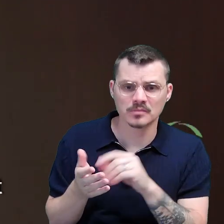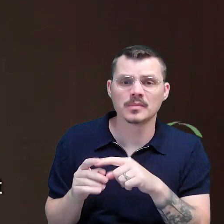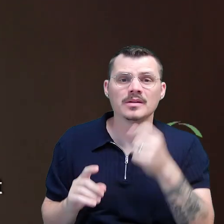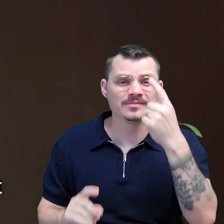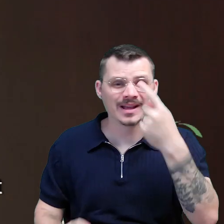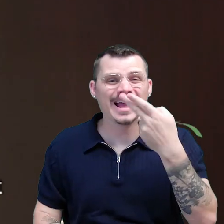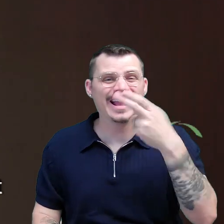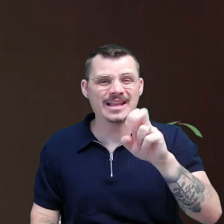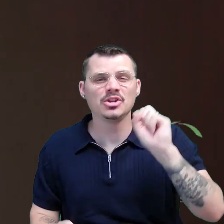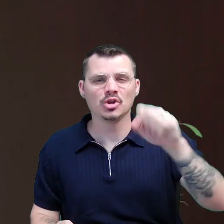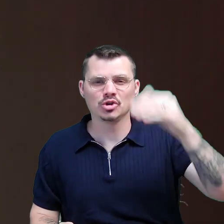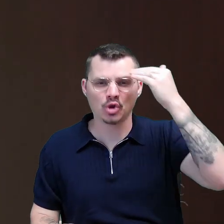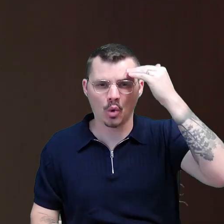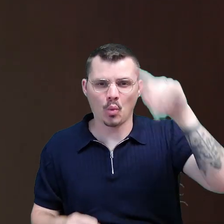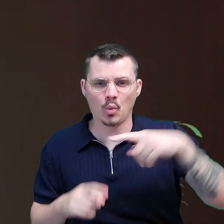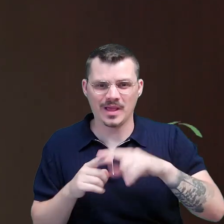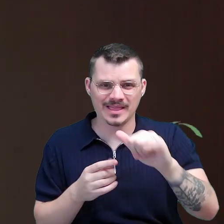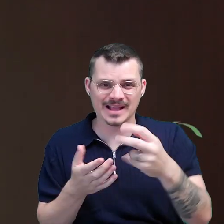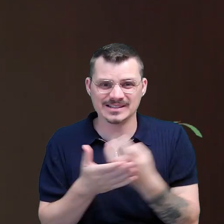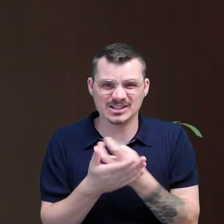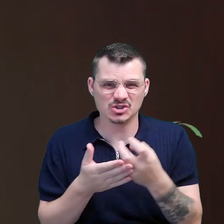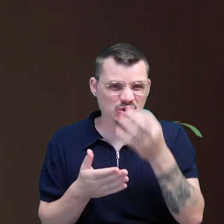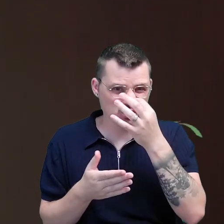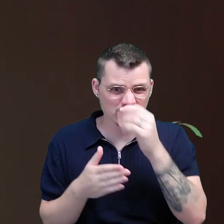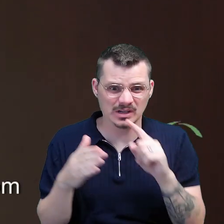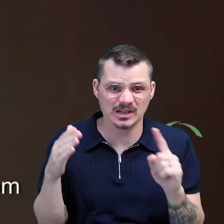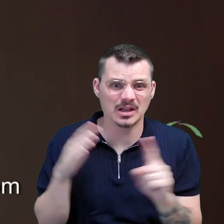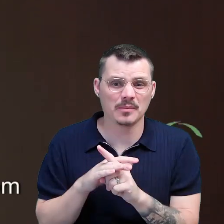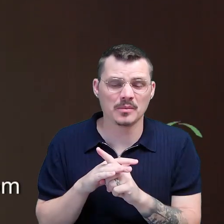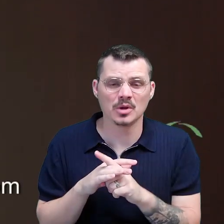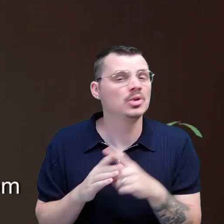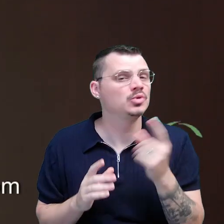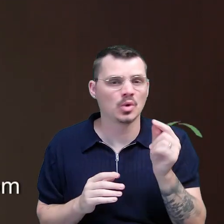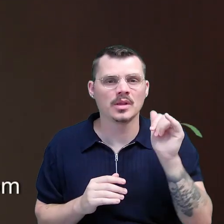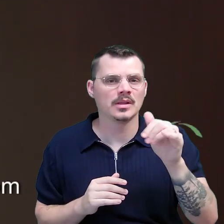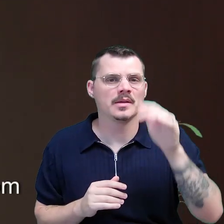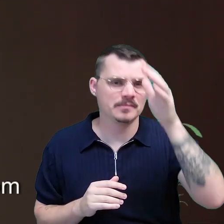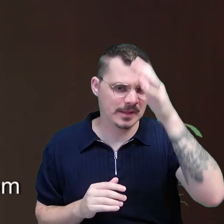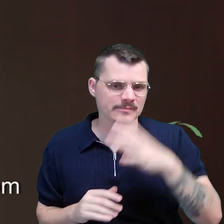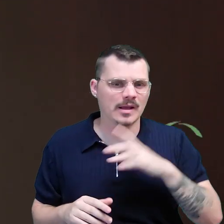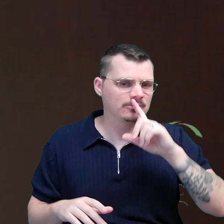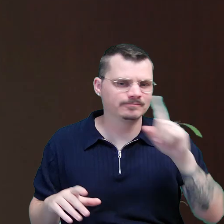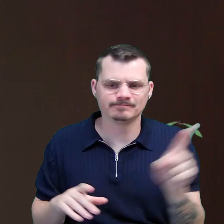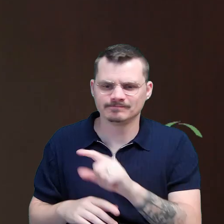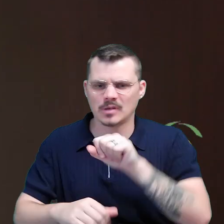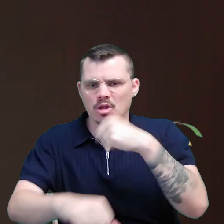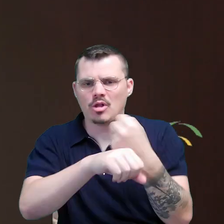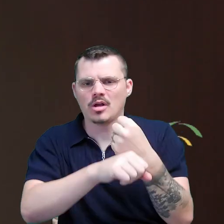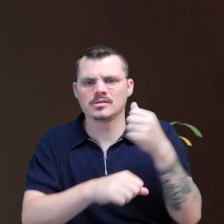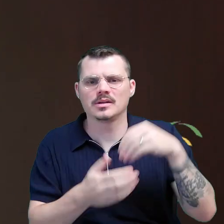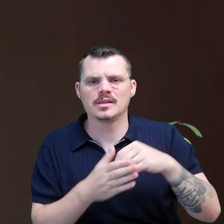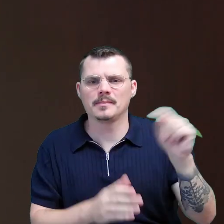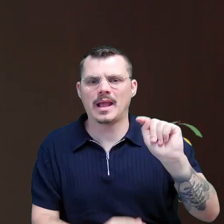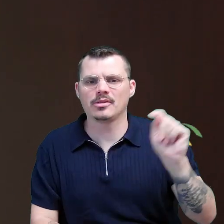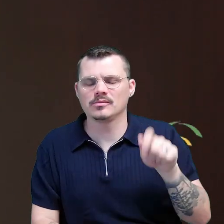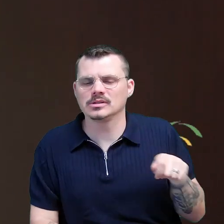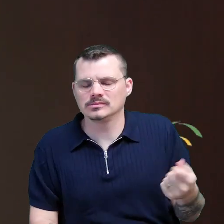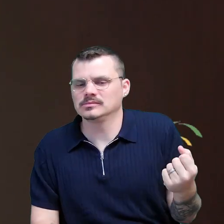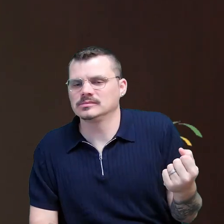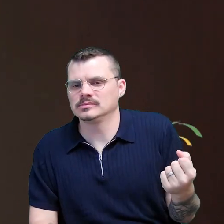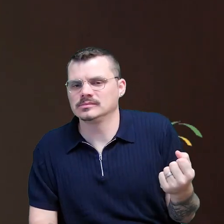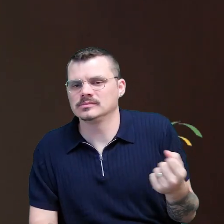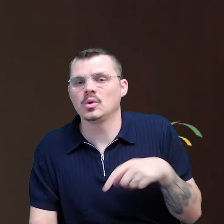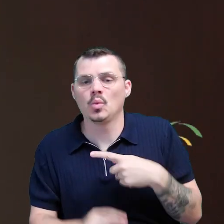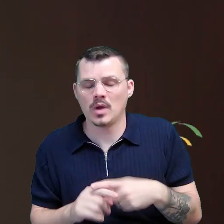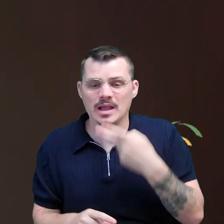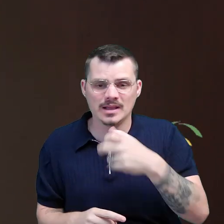feel when one of these violent seizures was coming on, and so he'd take himself into the bathroom and lock the door. And then